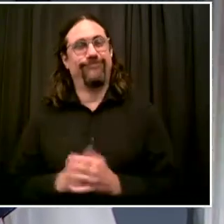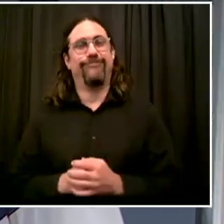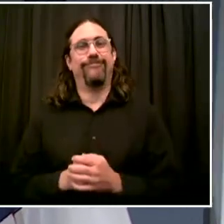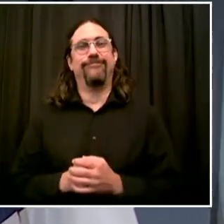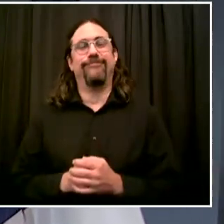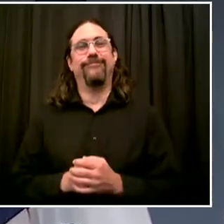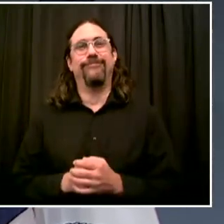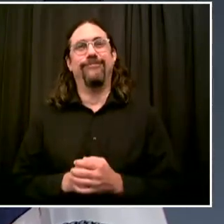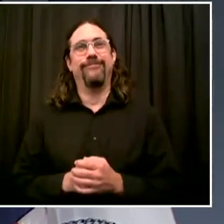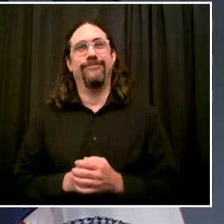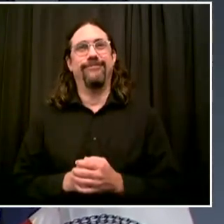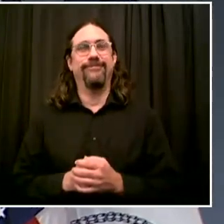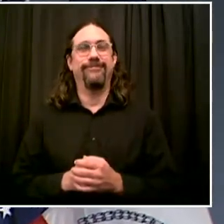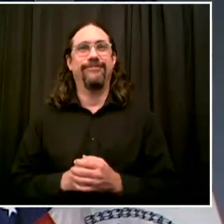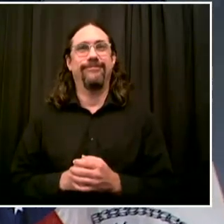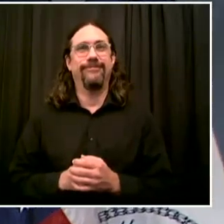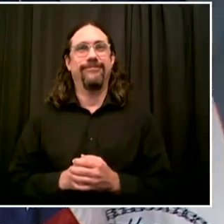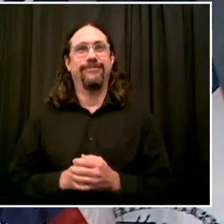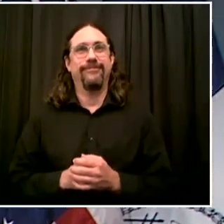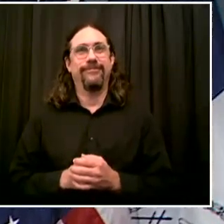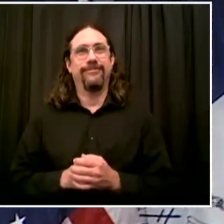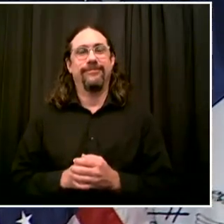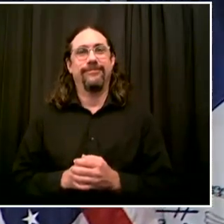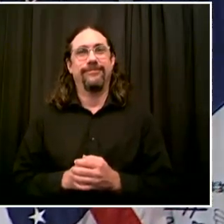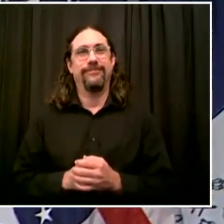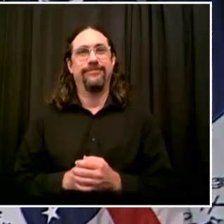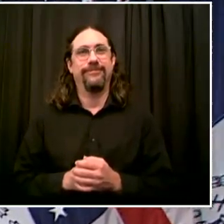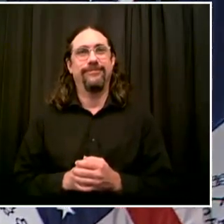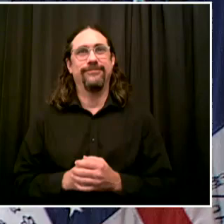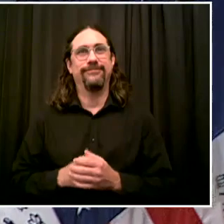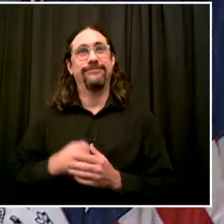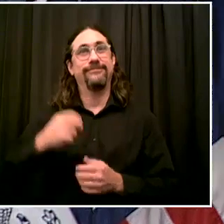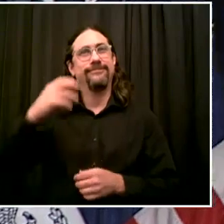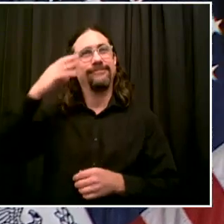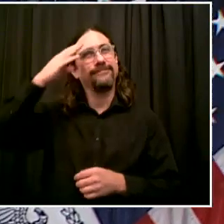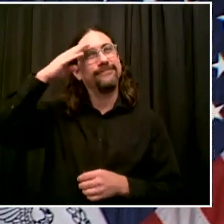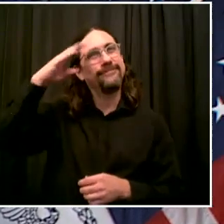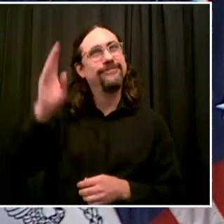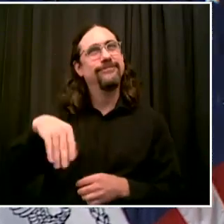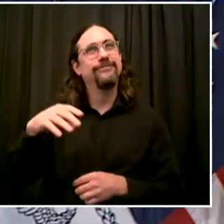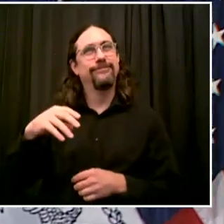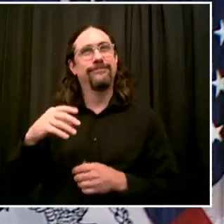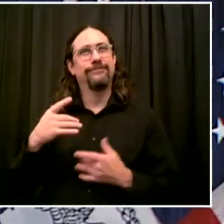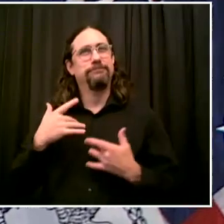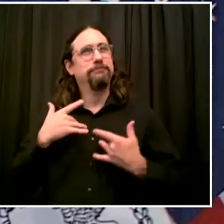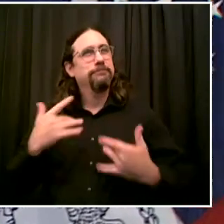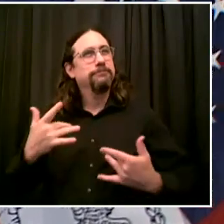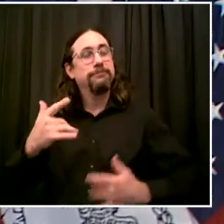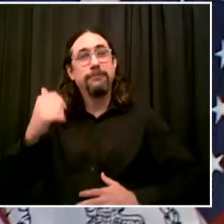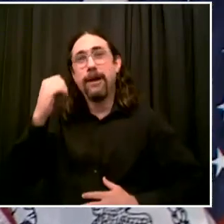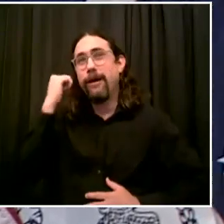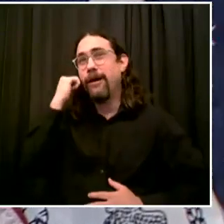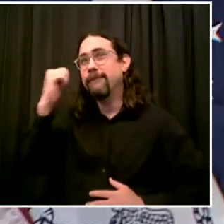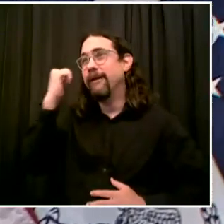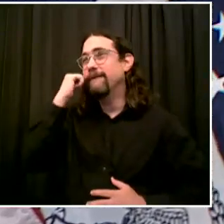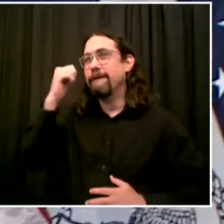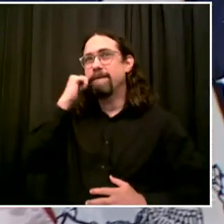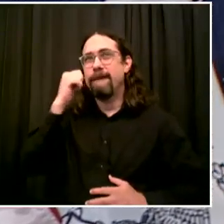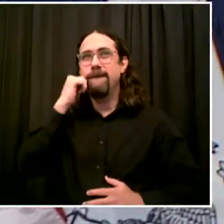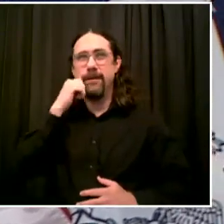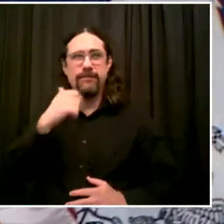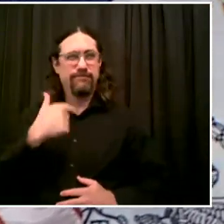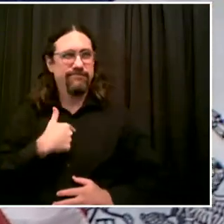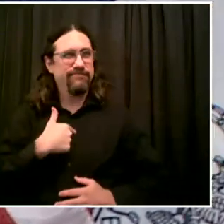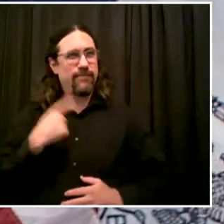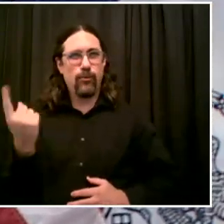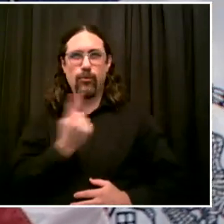You know, each day I try and give you the best information we have, the latest on what we know, and also the honest truth